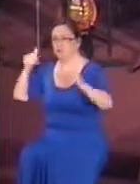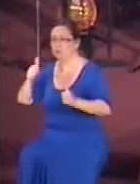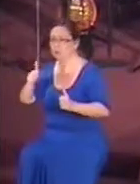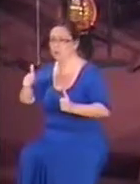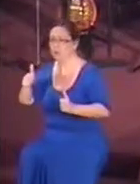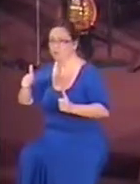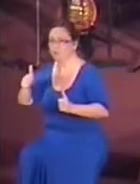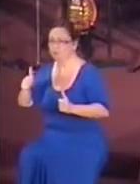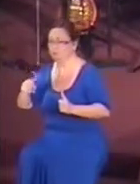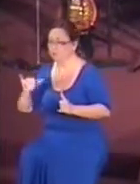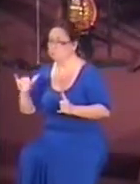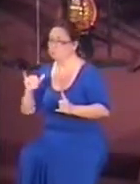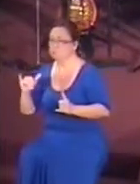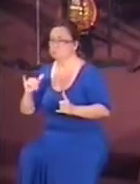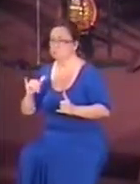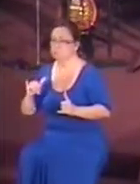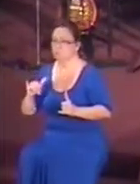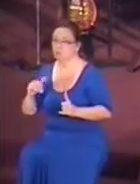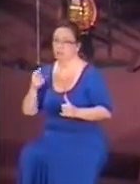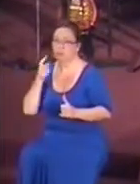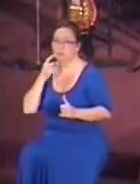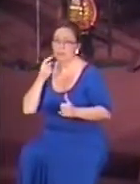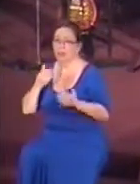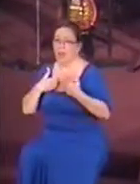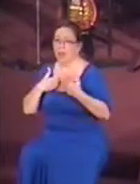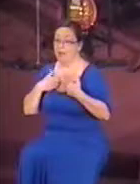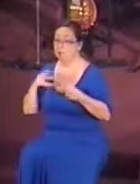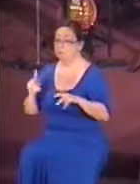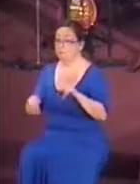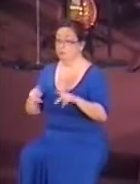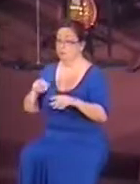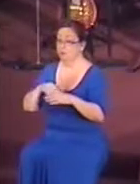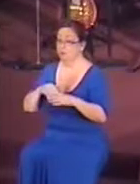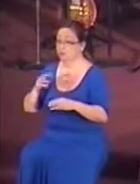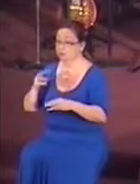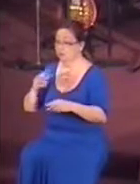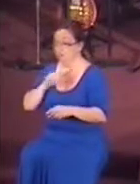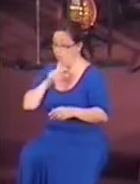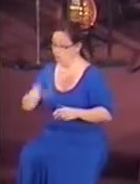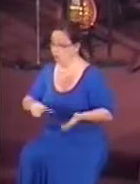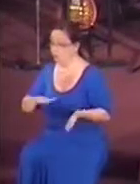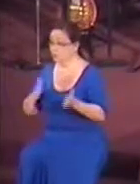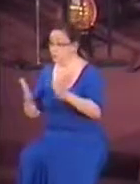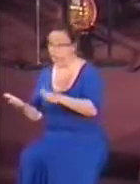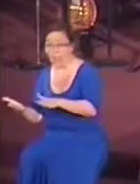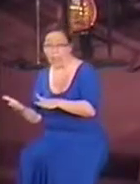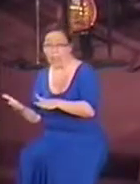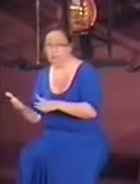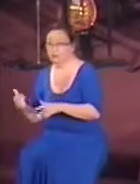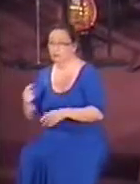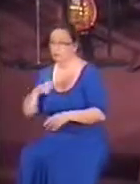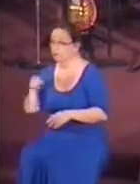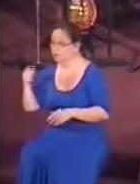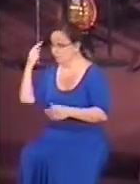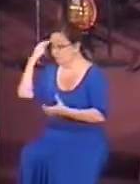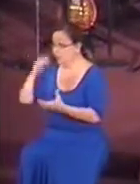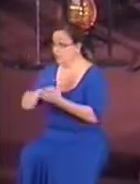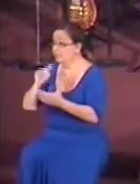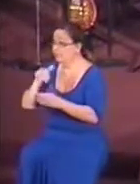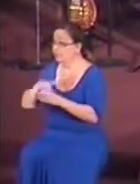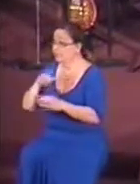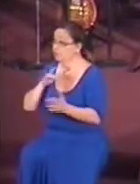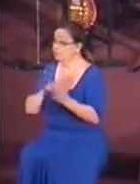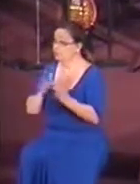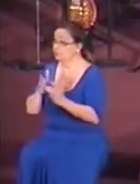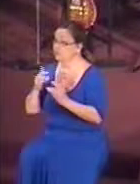within the last couple months, brothers and sisters in the Lord, people that we care about pass away. Would you believe in Jesus, right? If